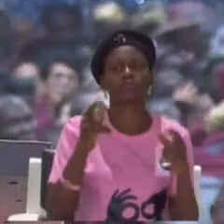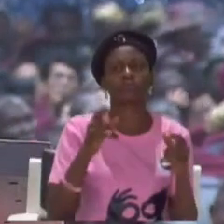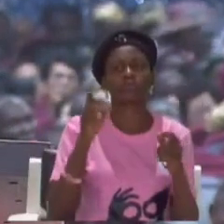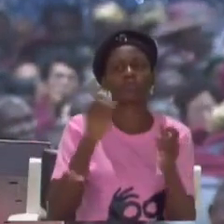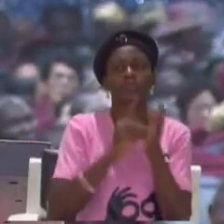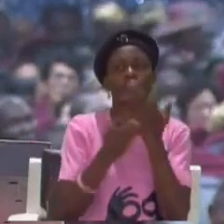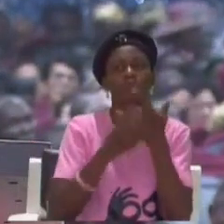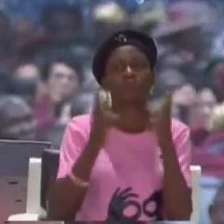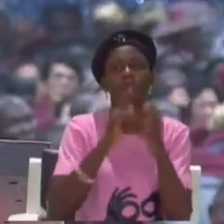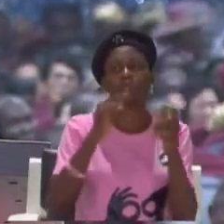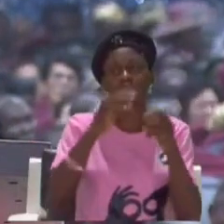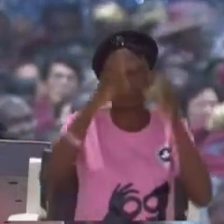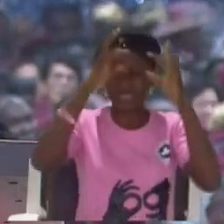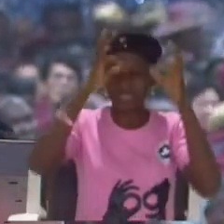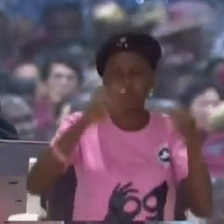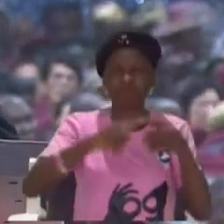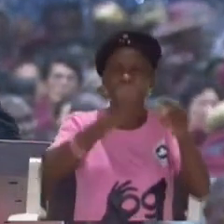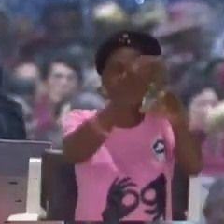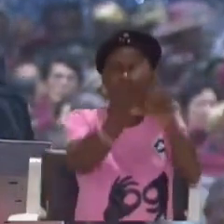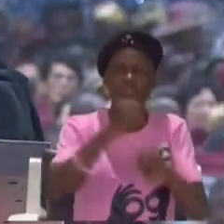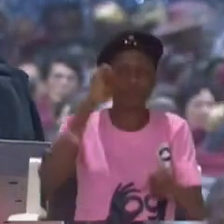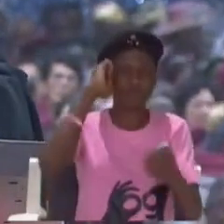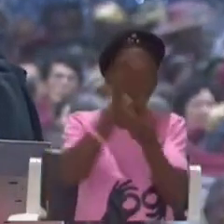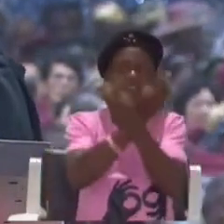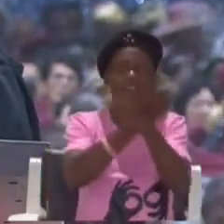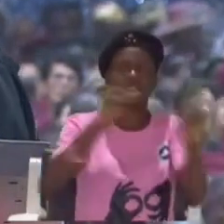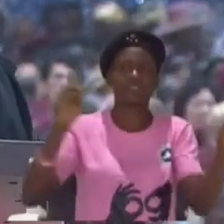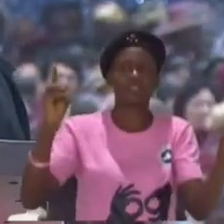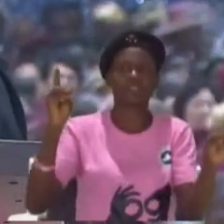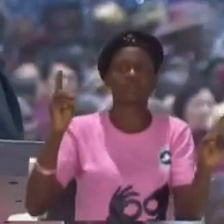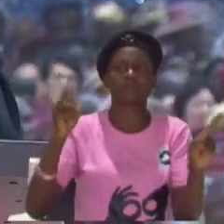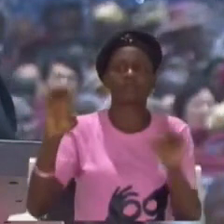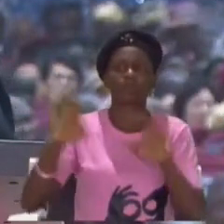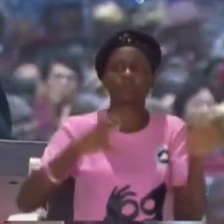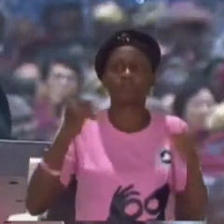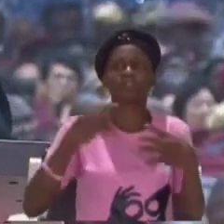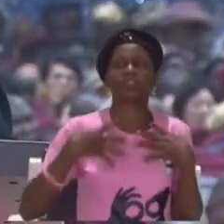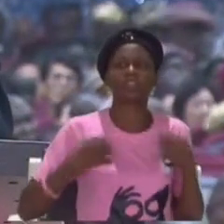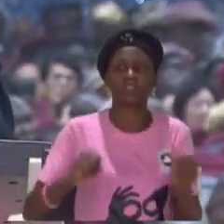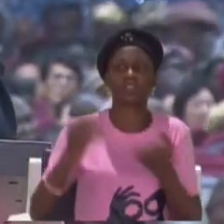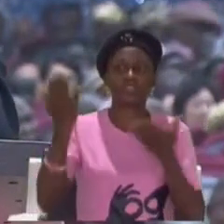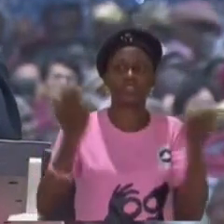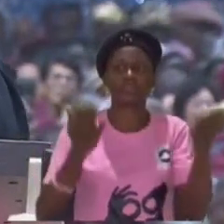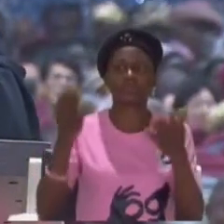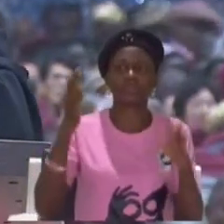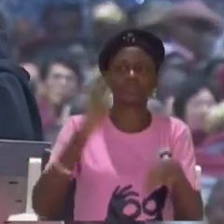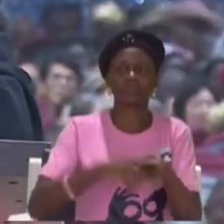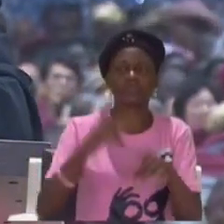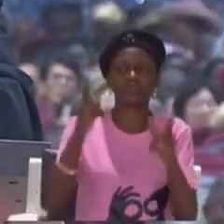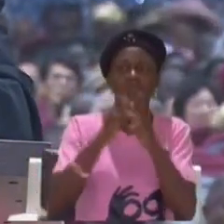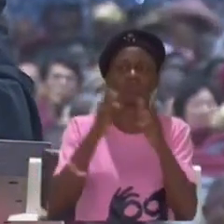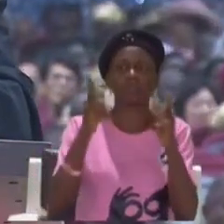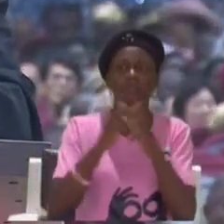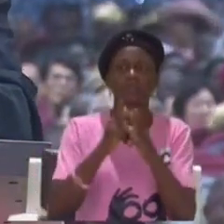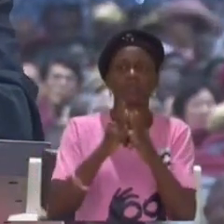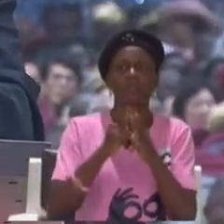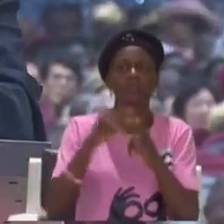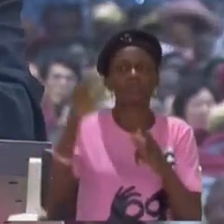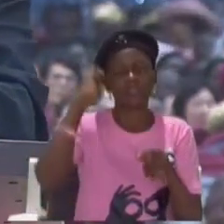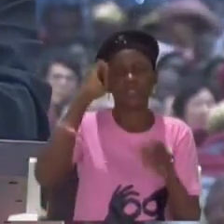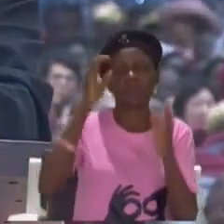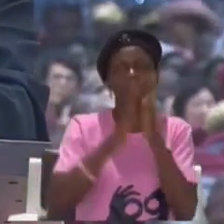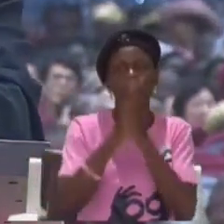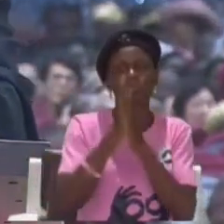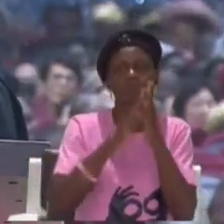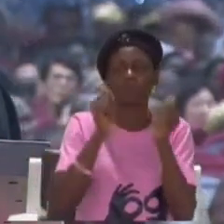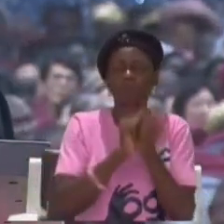determined to receive his deliverance. During the healing service of the Congress, he prayed with